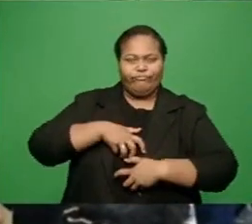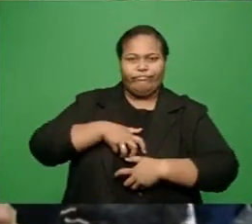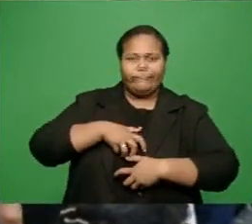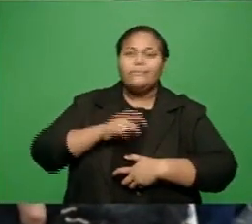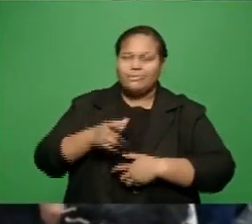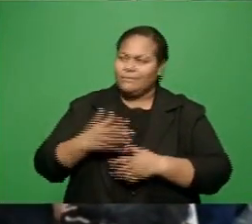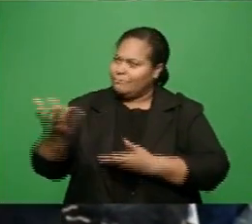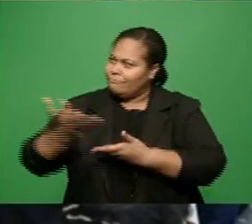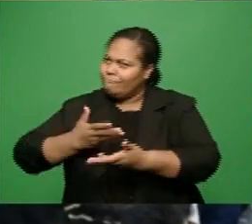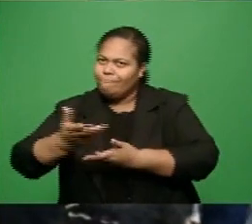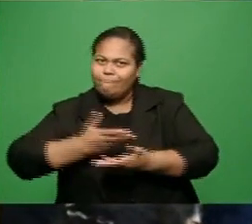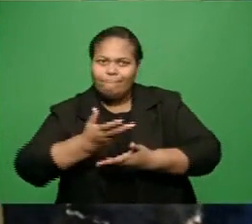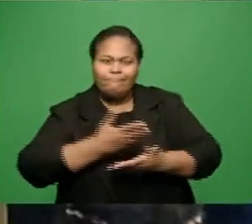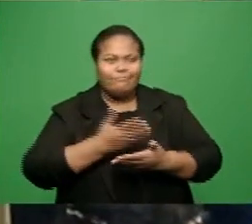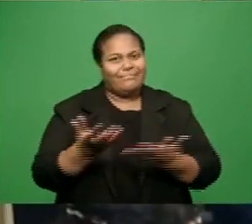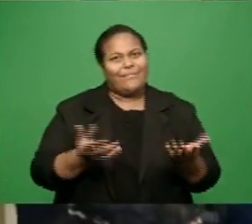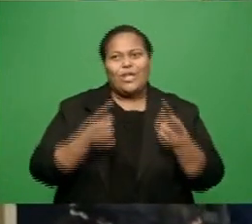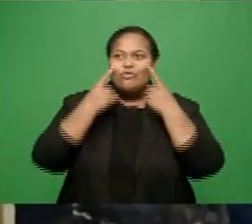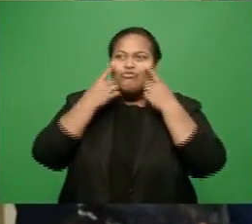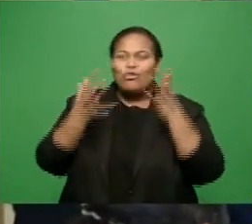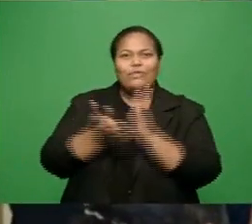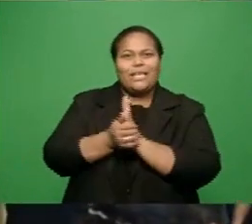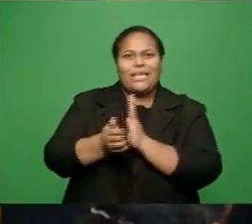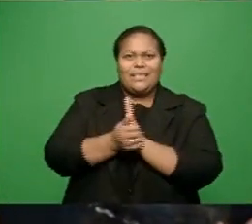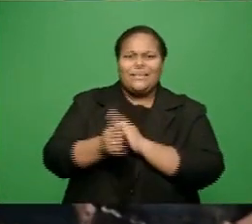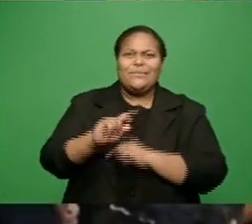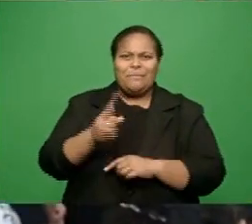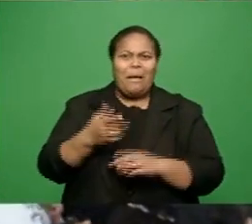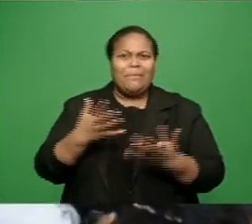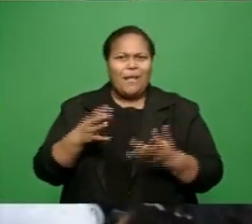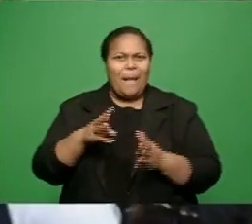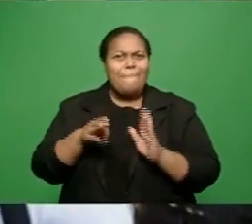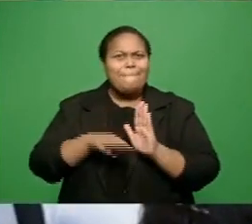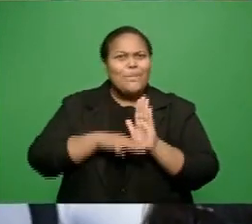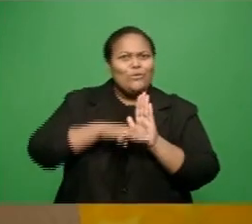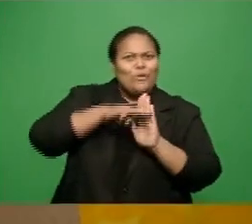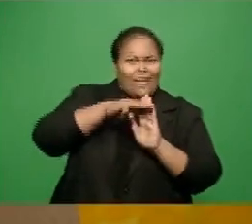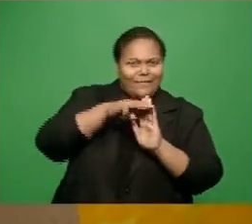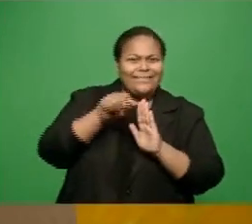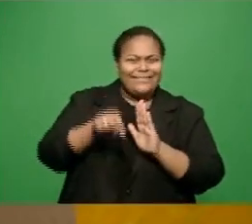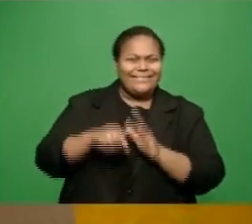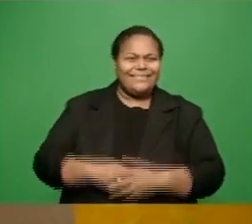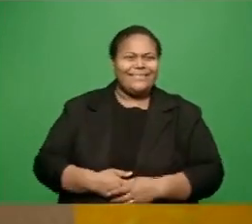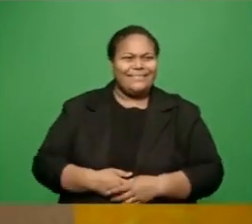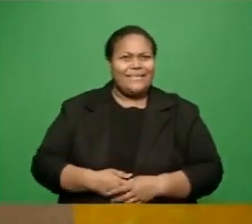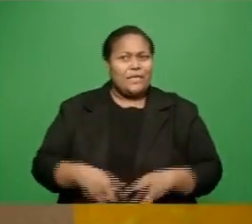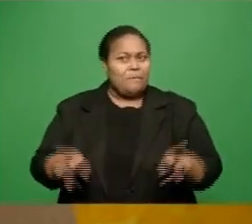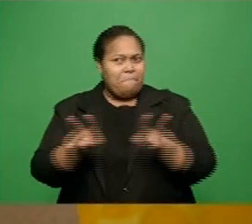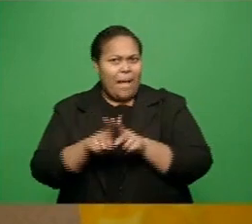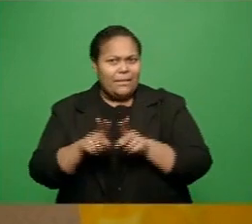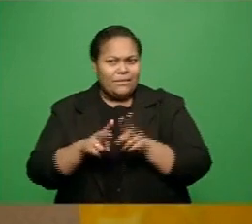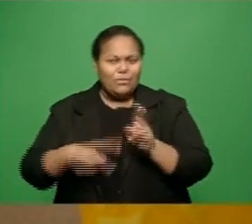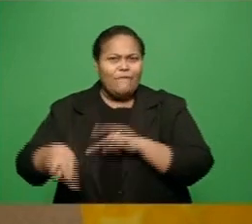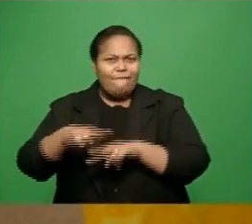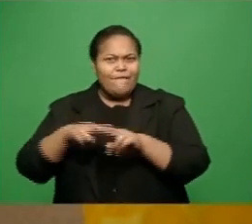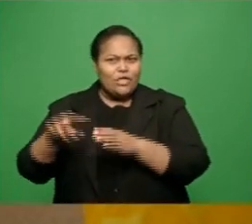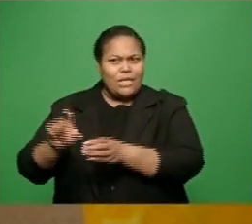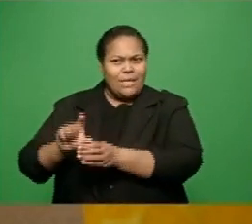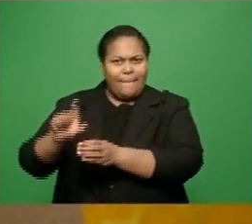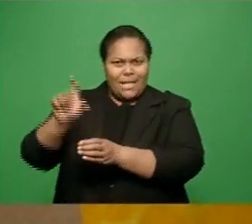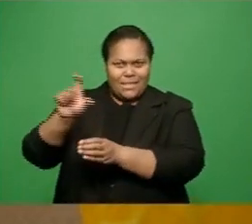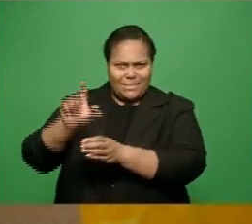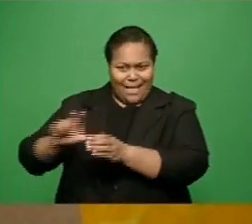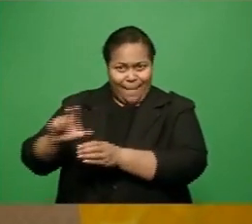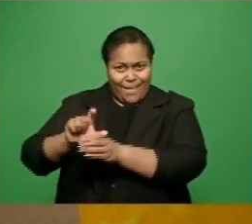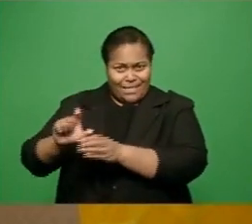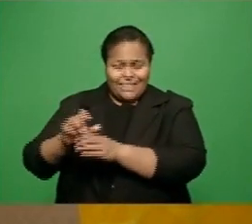beyond his years. He partnered with another Fijian enterprise, as you've heard, Fiji Chemicals Limited, to start